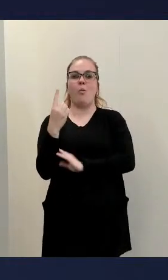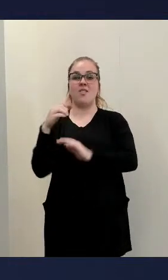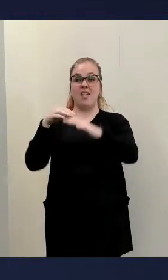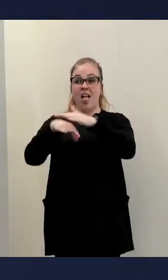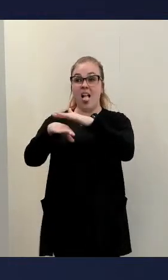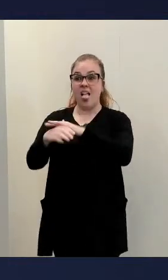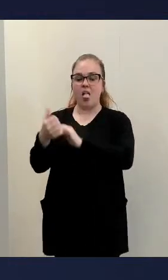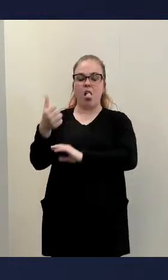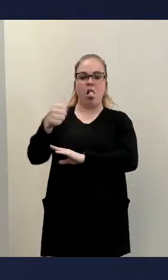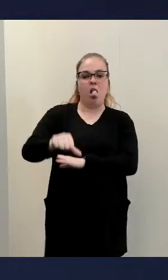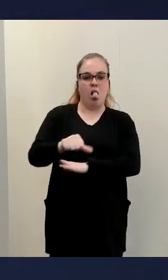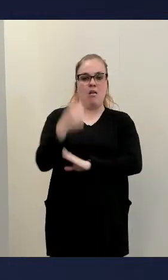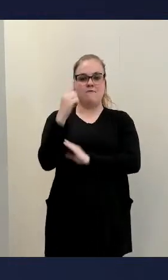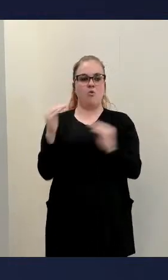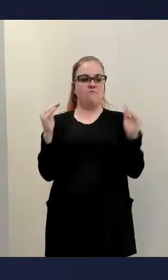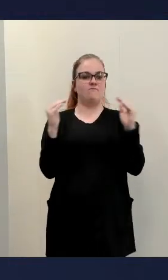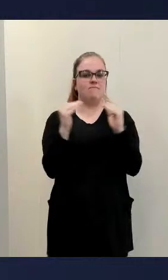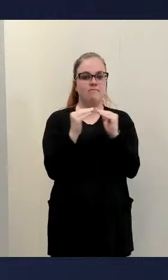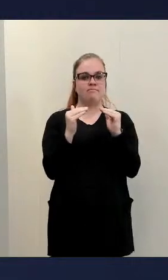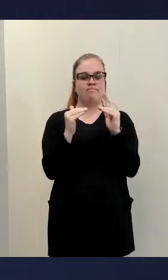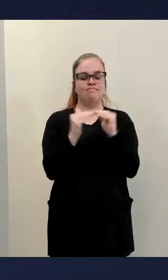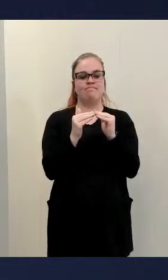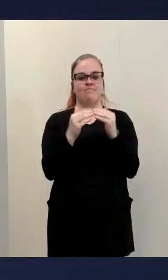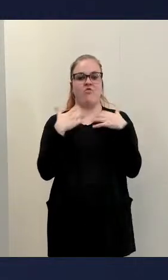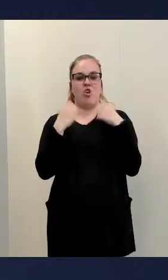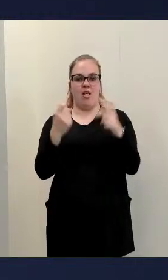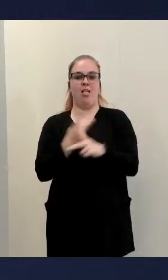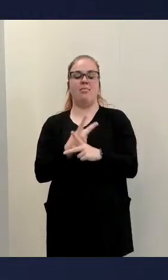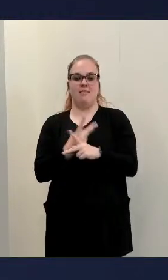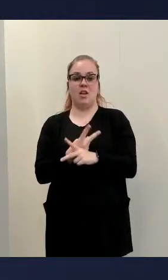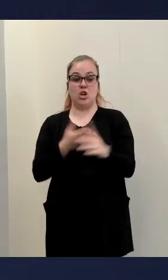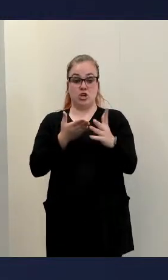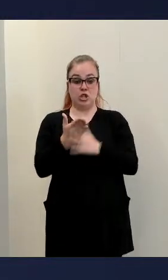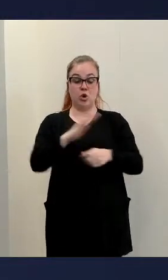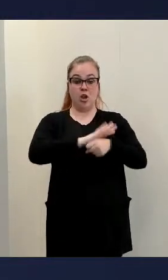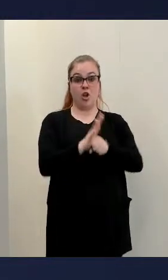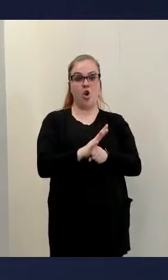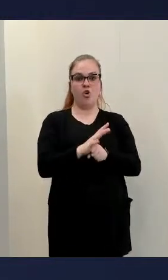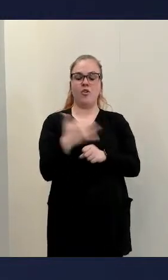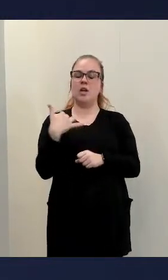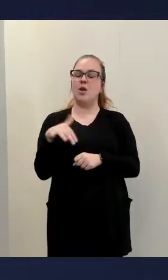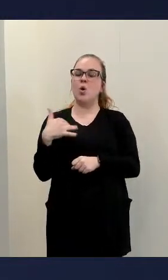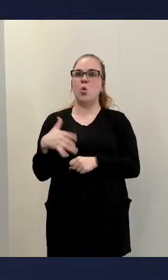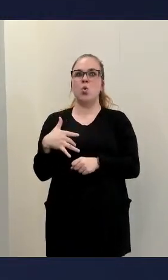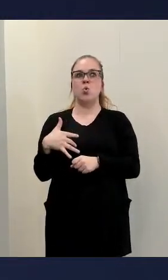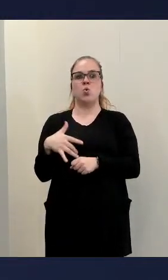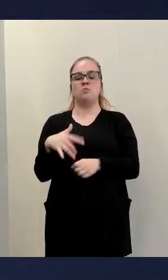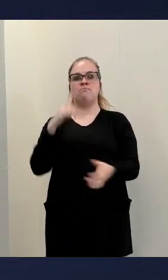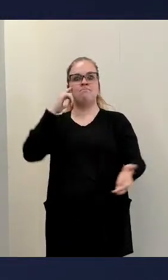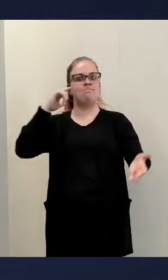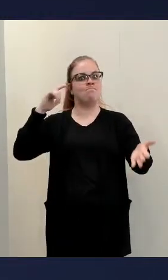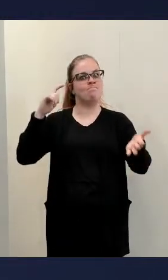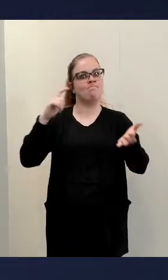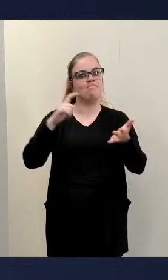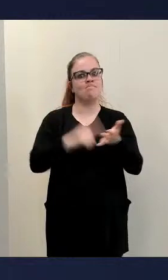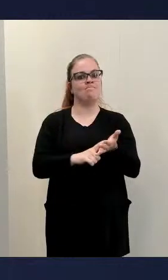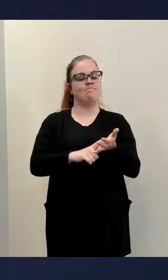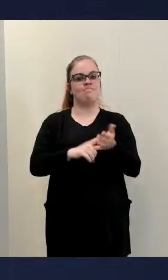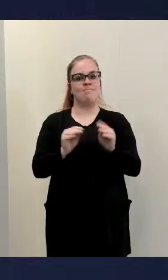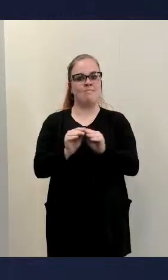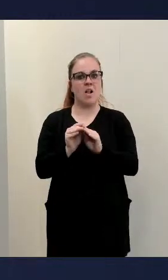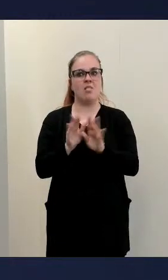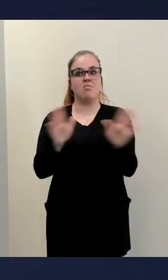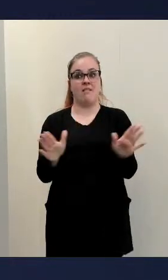access to fair and equitable health care. And during the pandemic, it became painfully obvious that healthcare